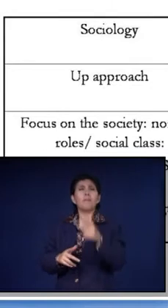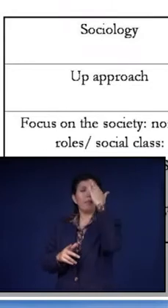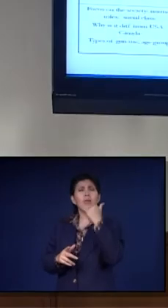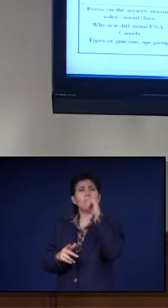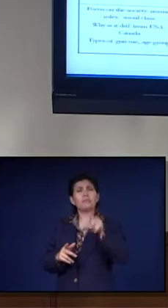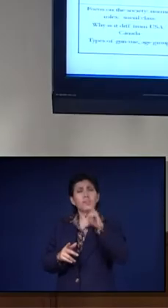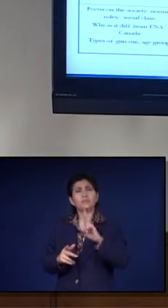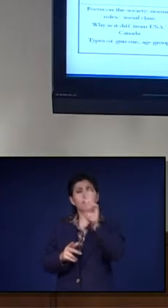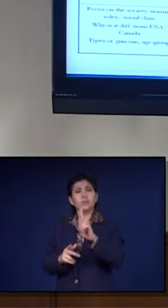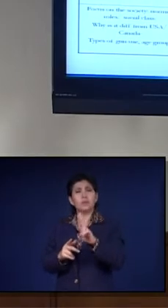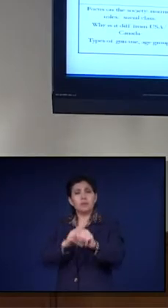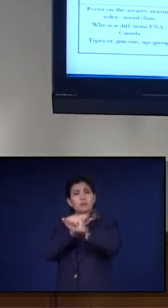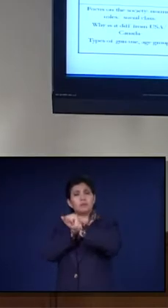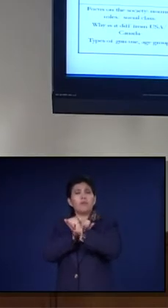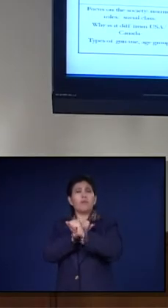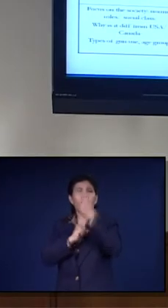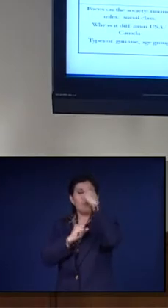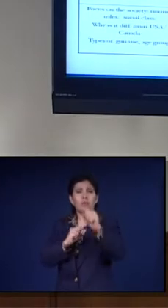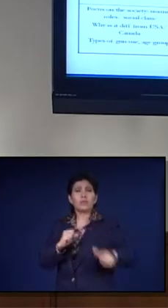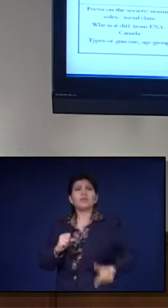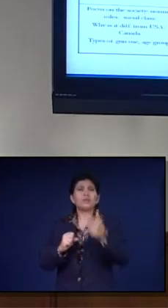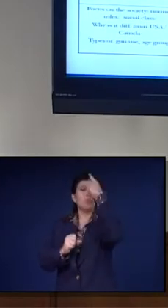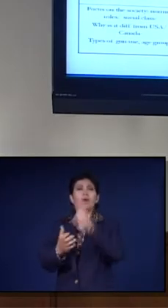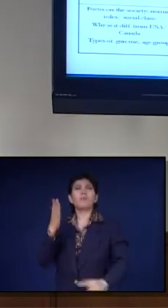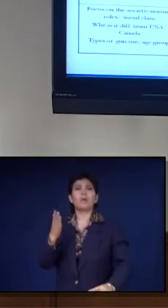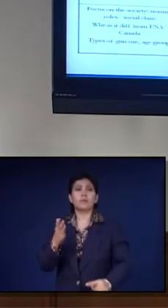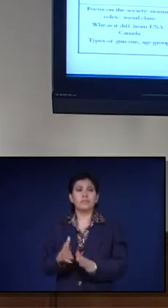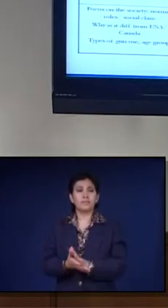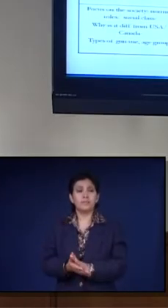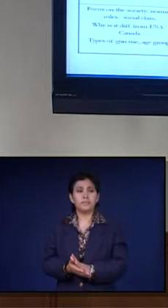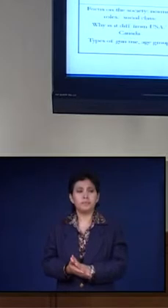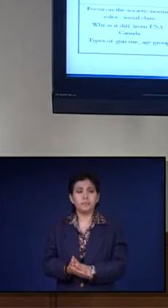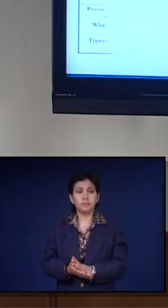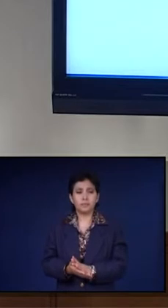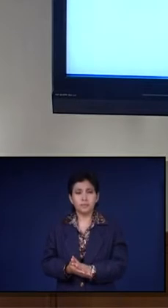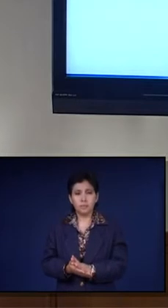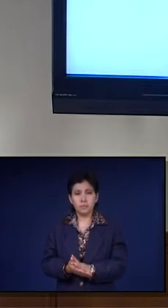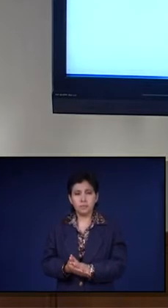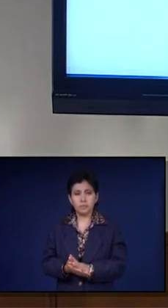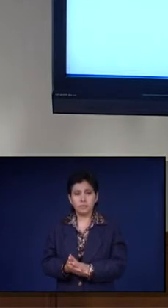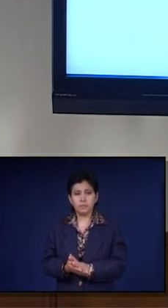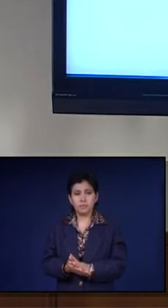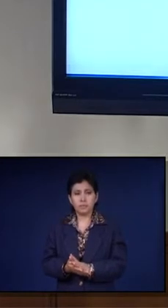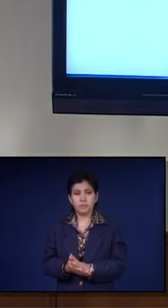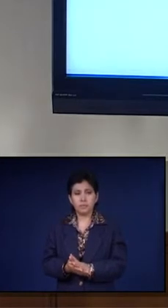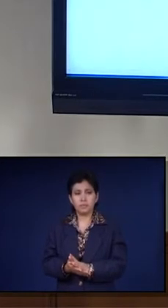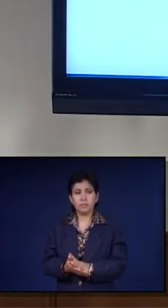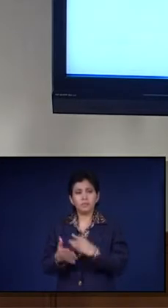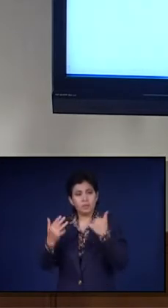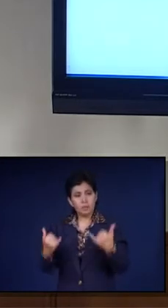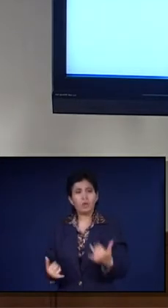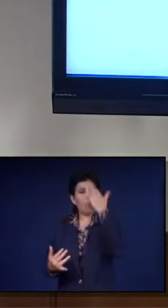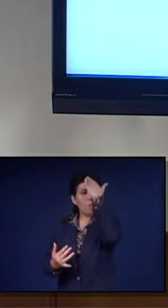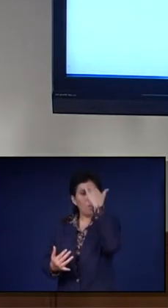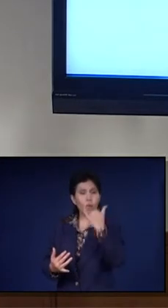act cowardly at the presence of the gun. Now, why is